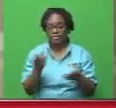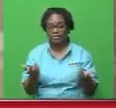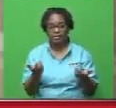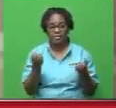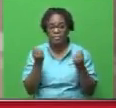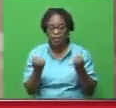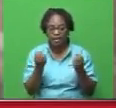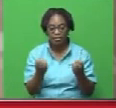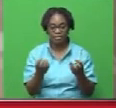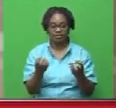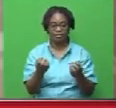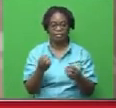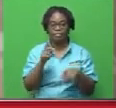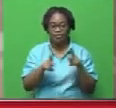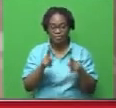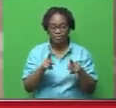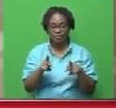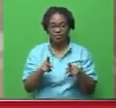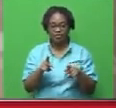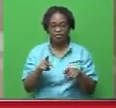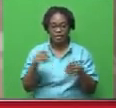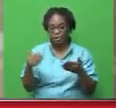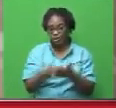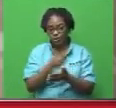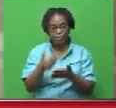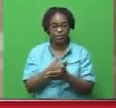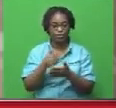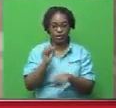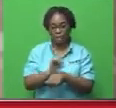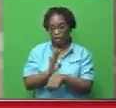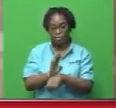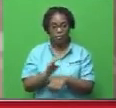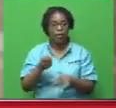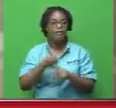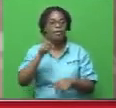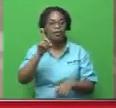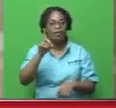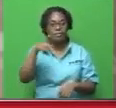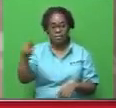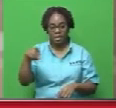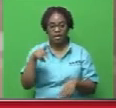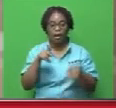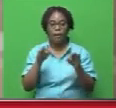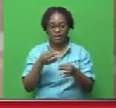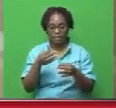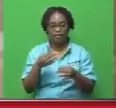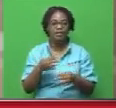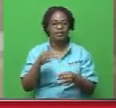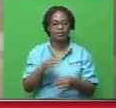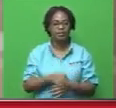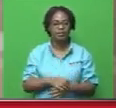these new posts came out of the DPP's office. Likewise, when they created the Public Defender's Office and expanded the